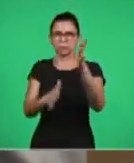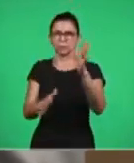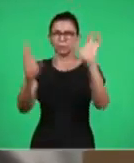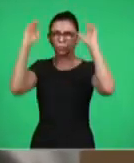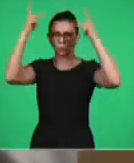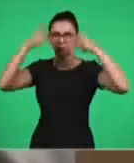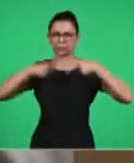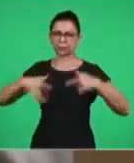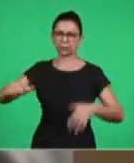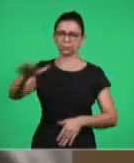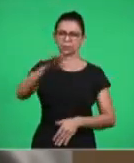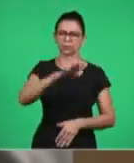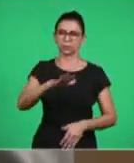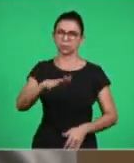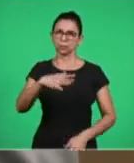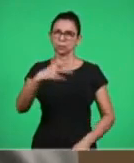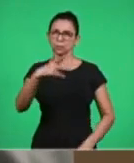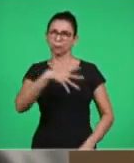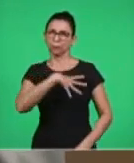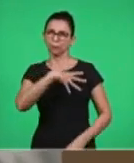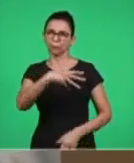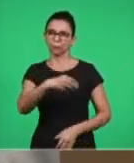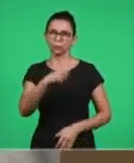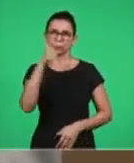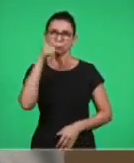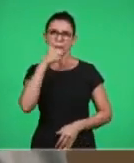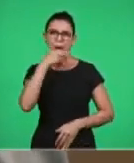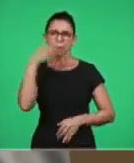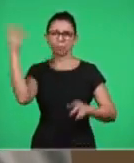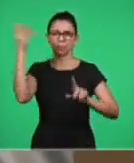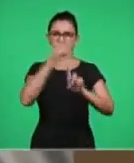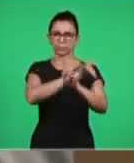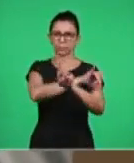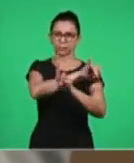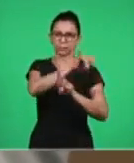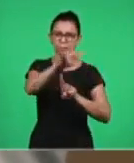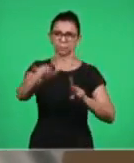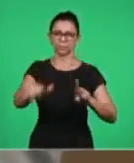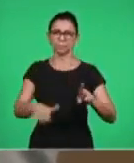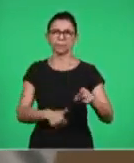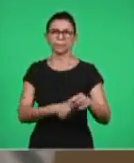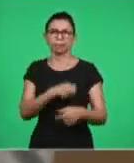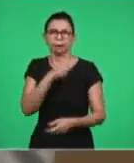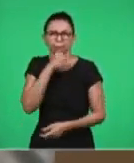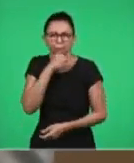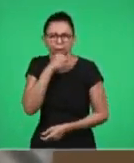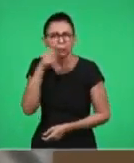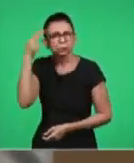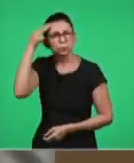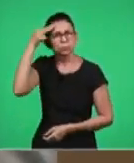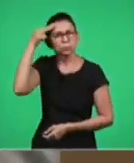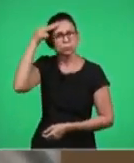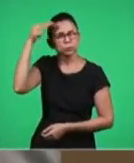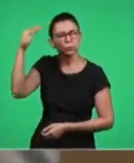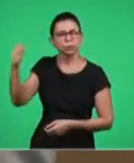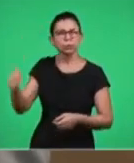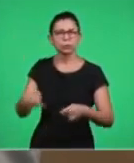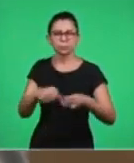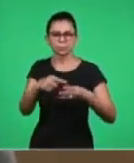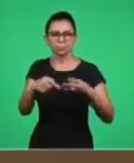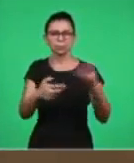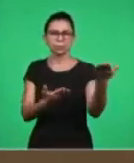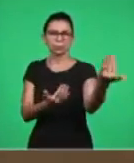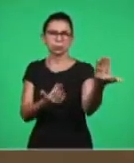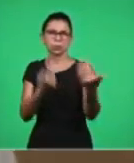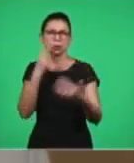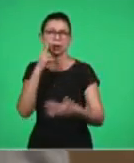2, verse 28. Your children will prophesy, your elder are going to have dreams,